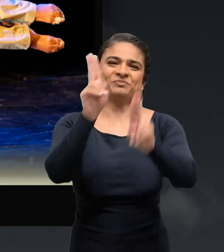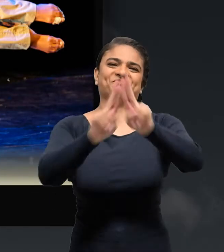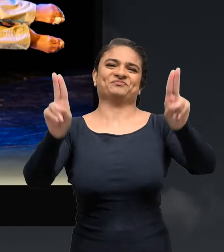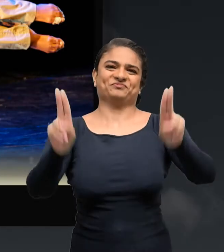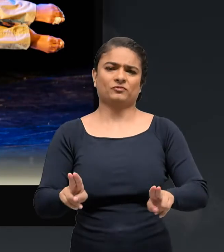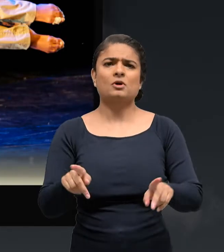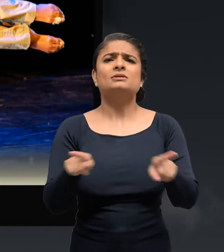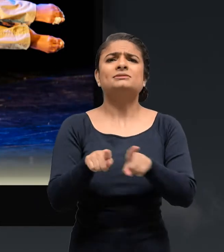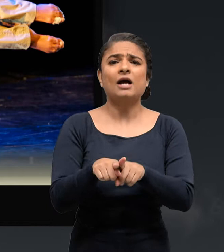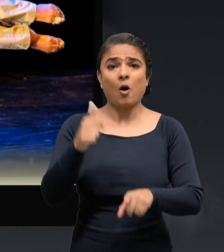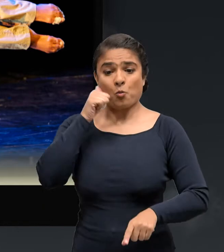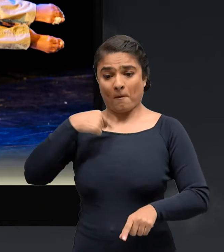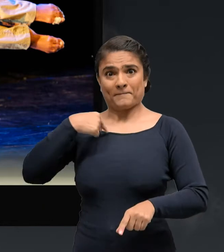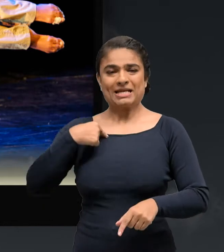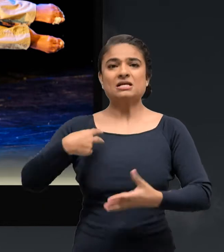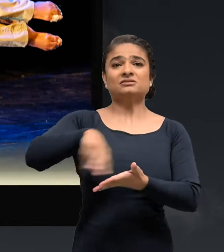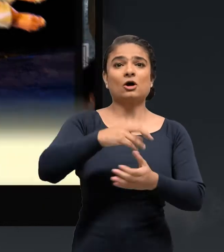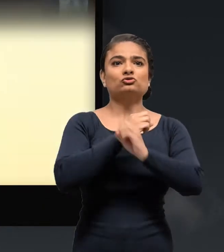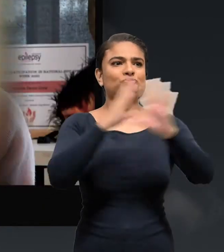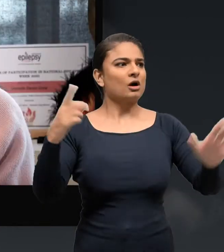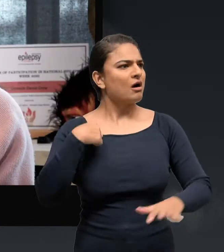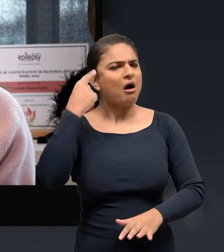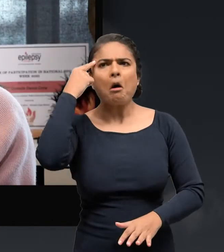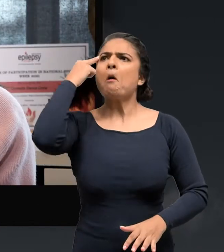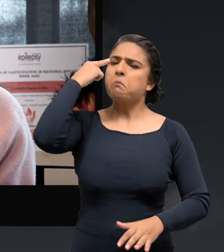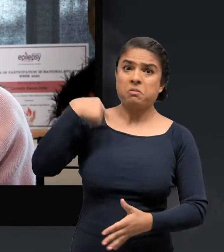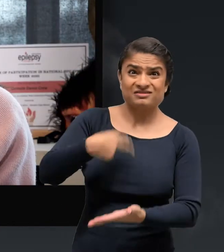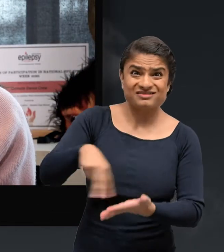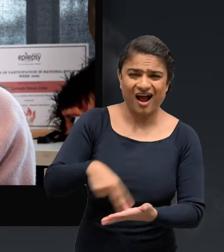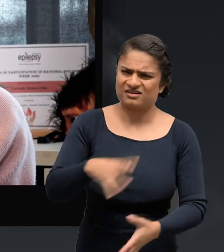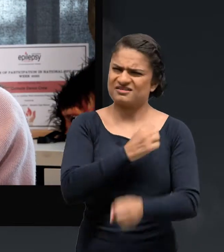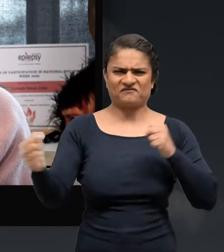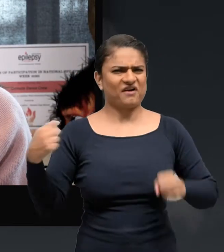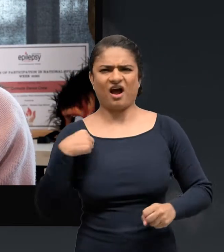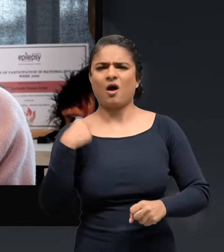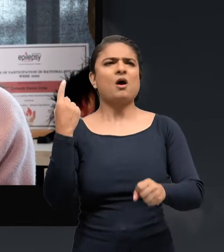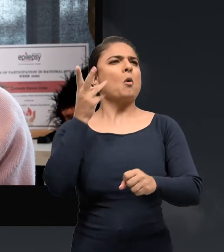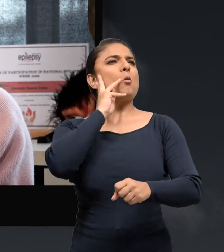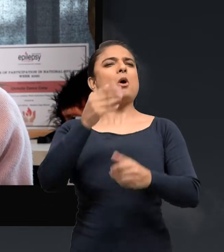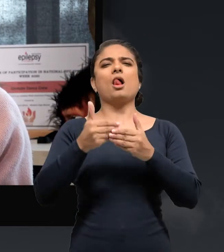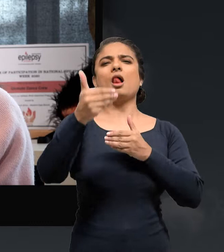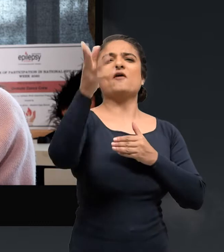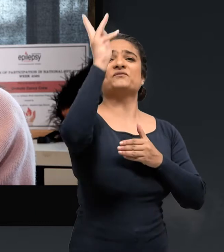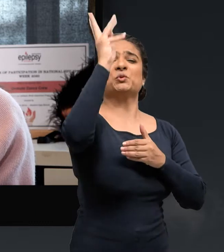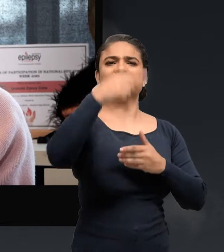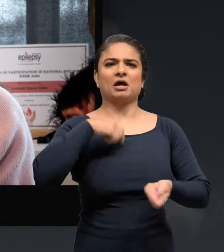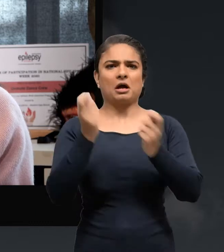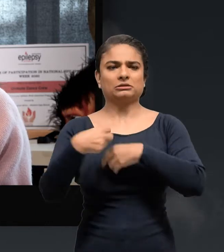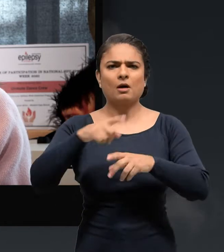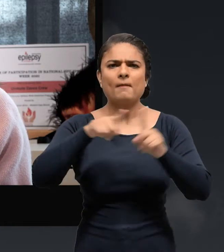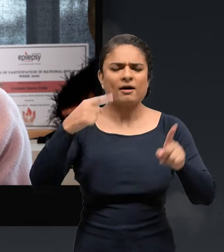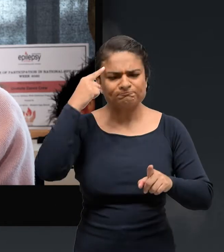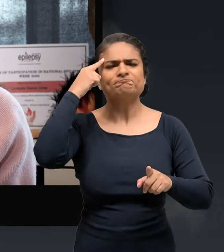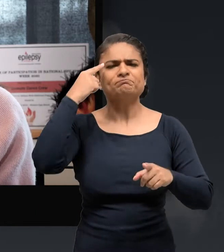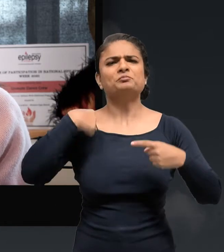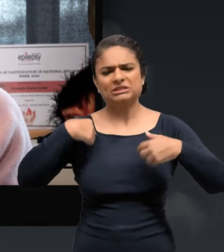When I started dancing, I had never in my life imagined that I would one day be one of the co-founders or running